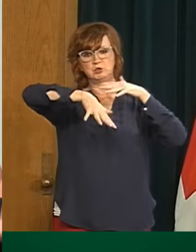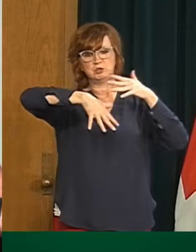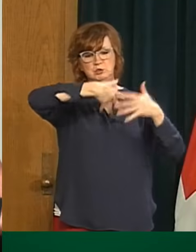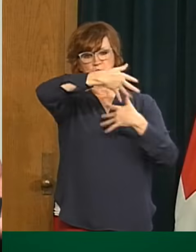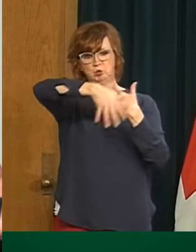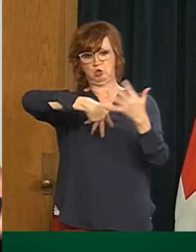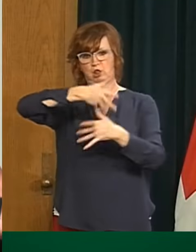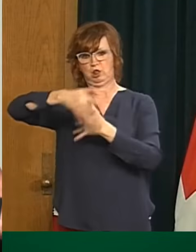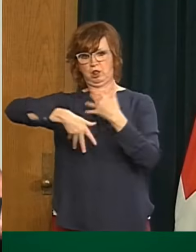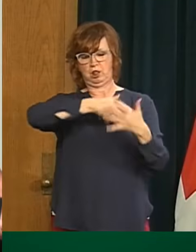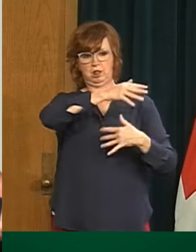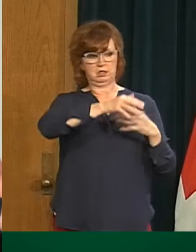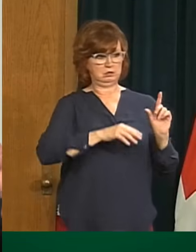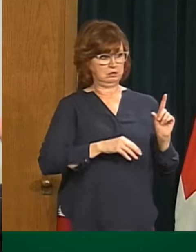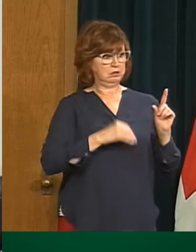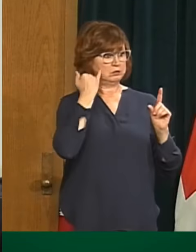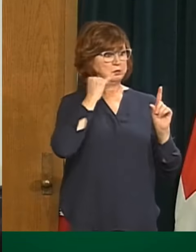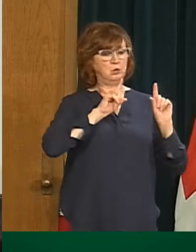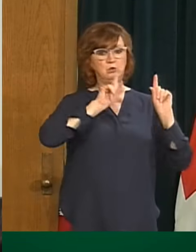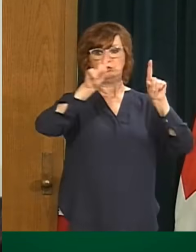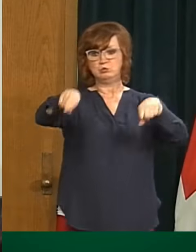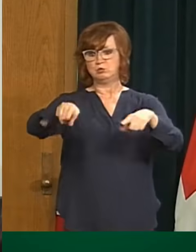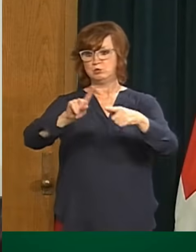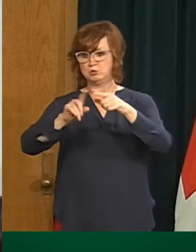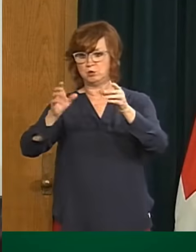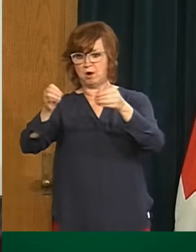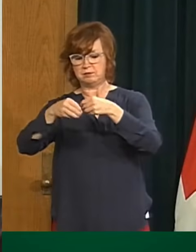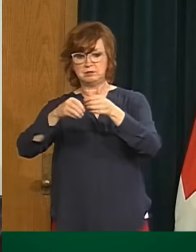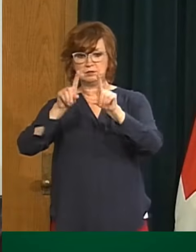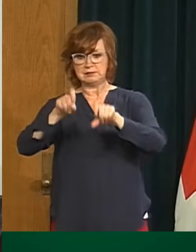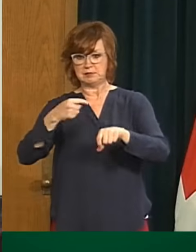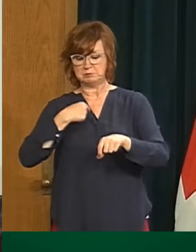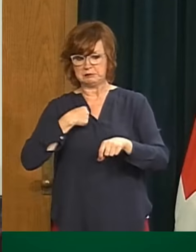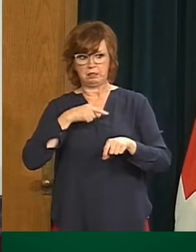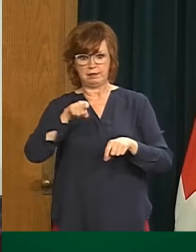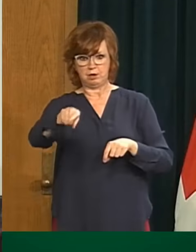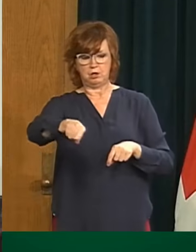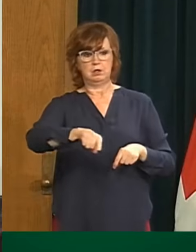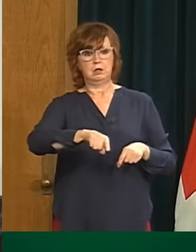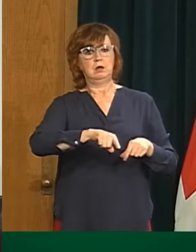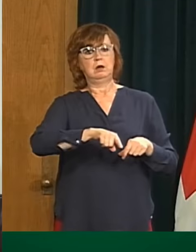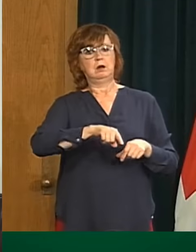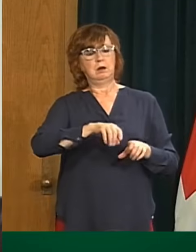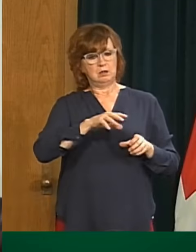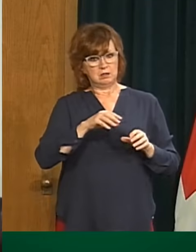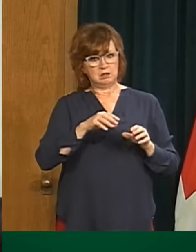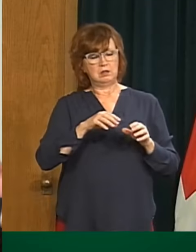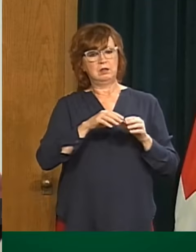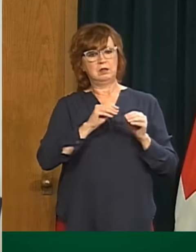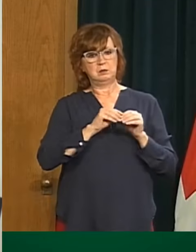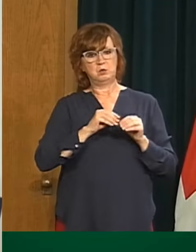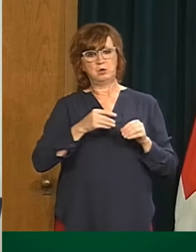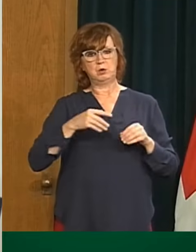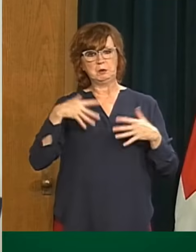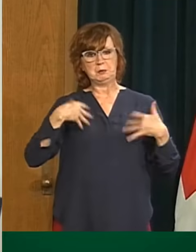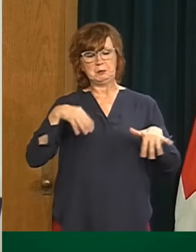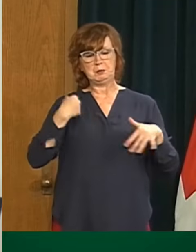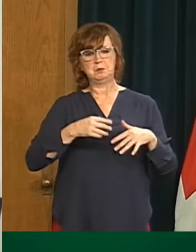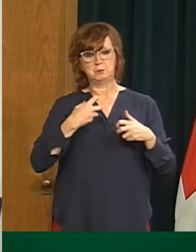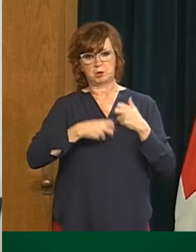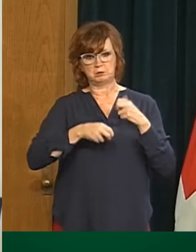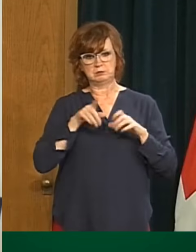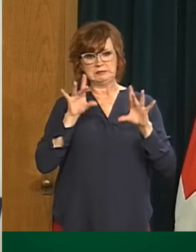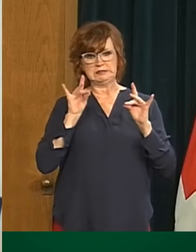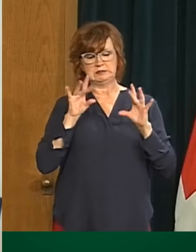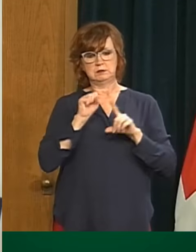not possible due to crowding or other challenges, they can be offered alternate accommodation. And those steps are additional steps